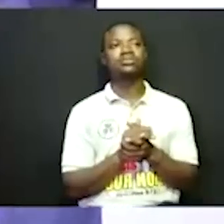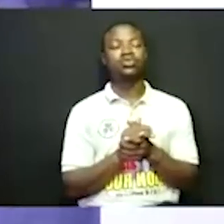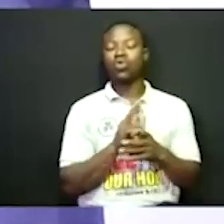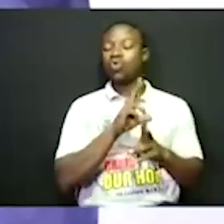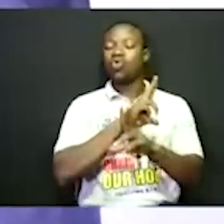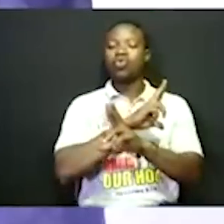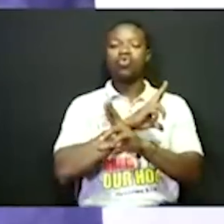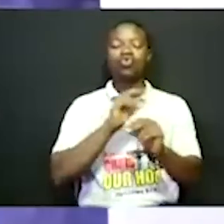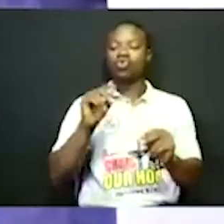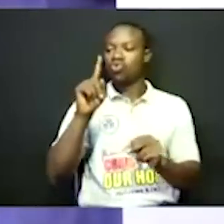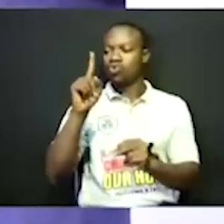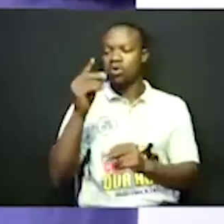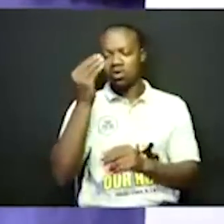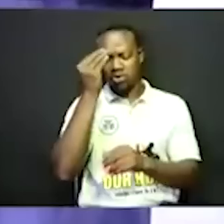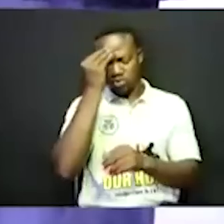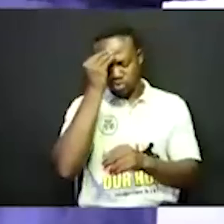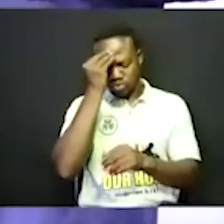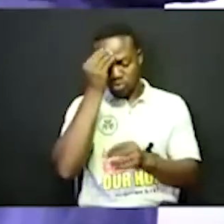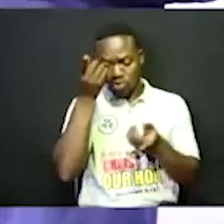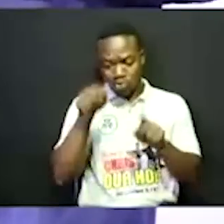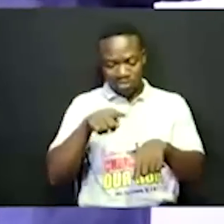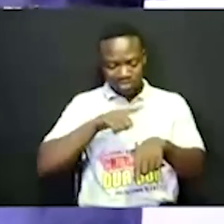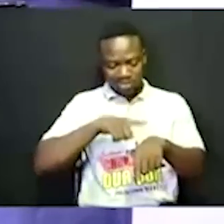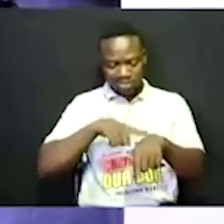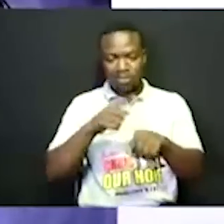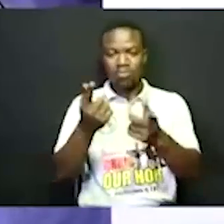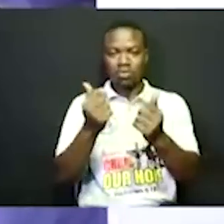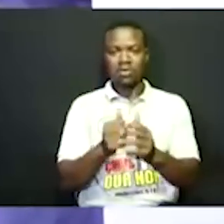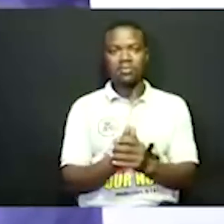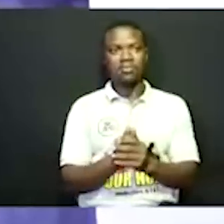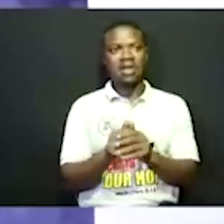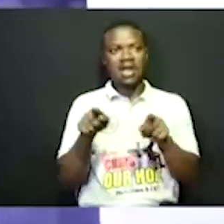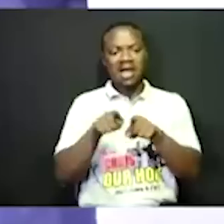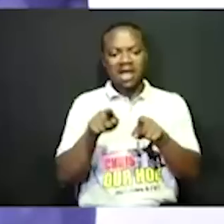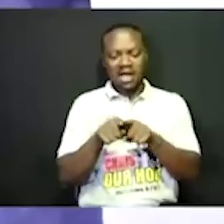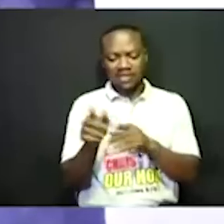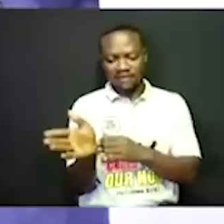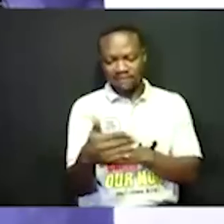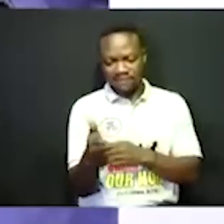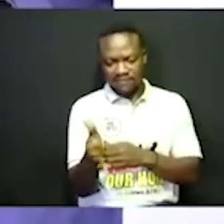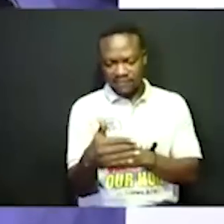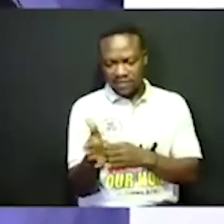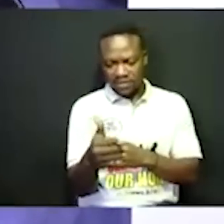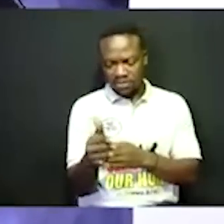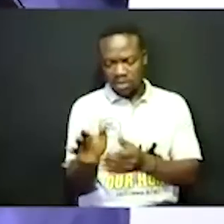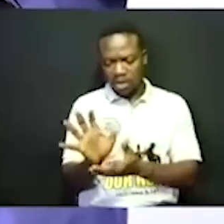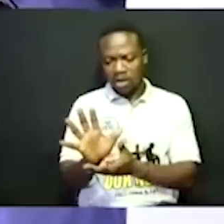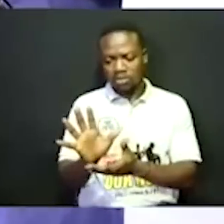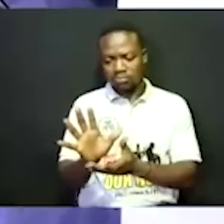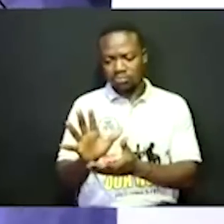one knows when their hour will come. As fish are caught in a cruel net,